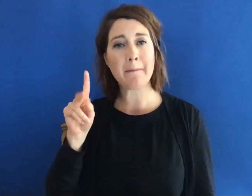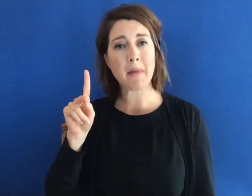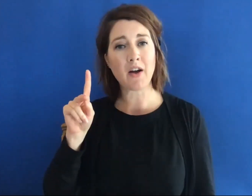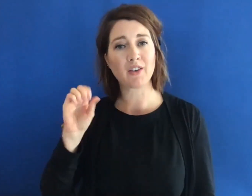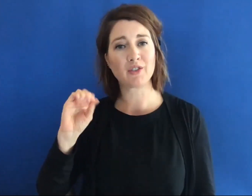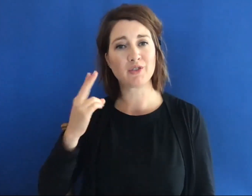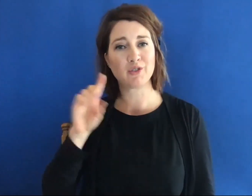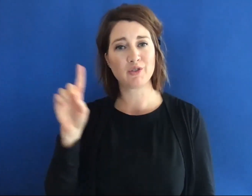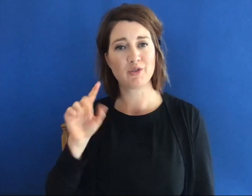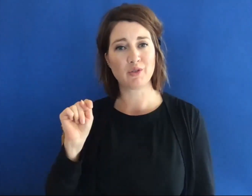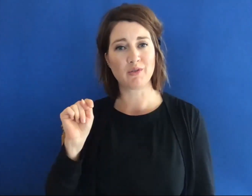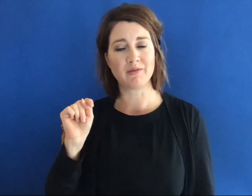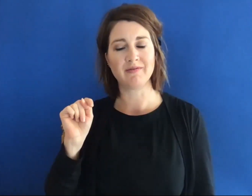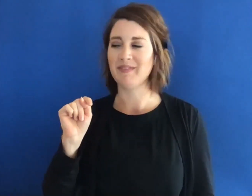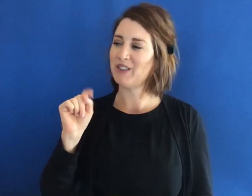Pope.